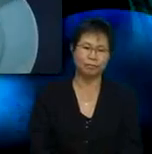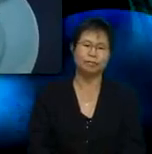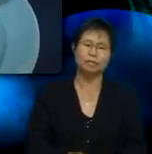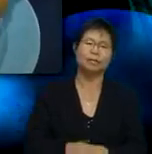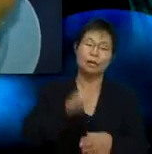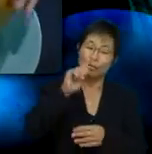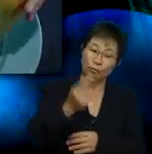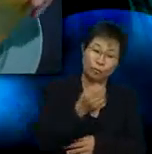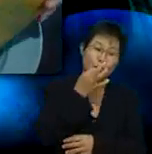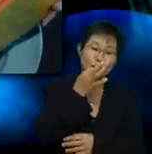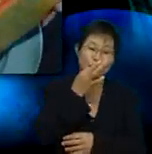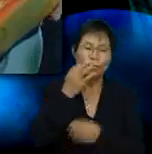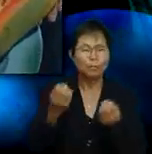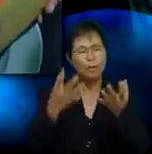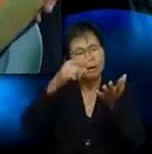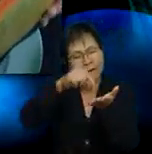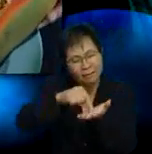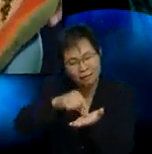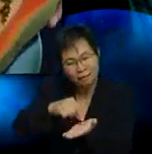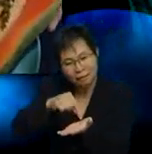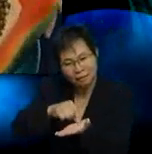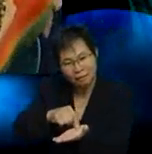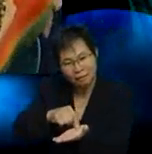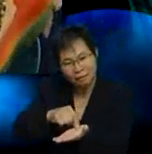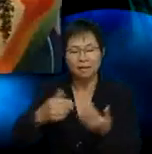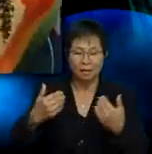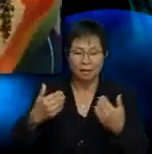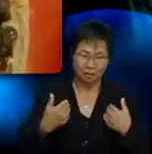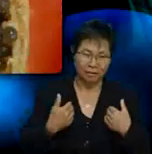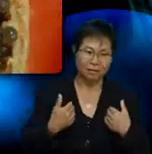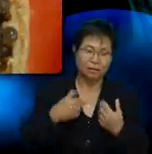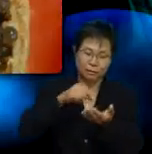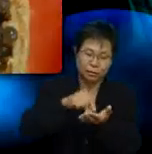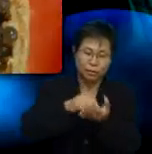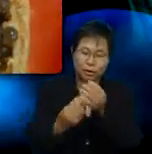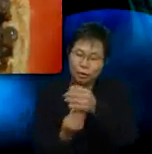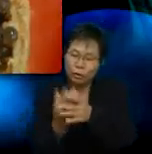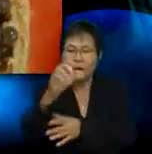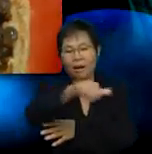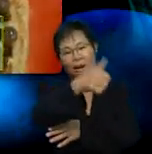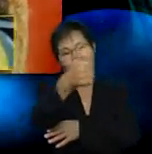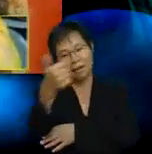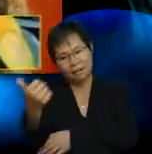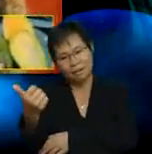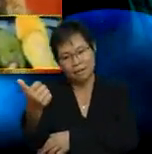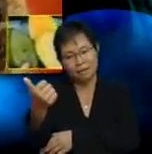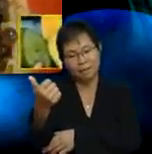The fruit has many seeds. The seeds will grow another.